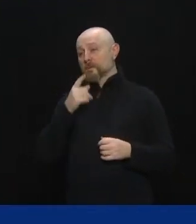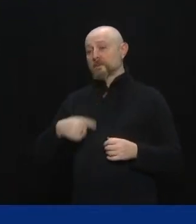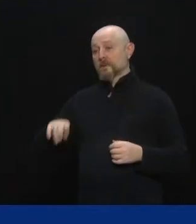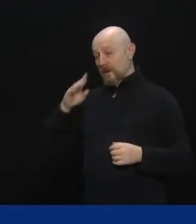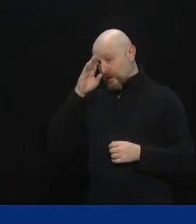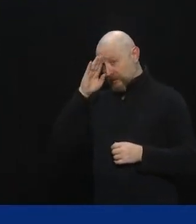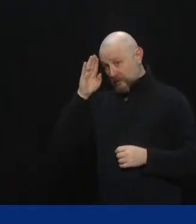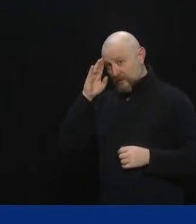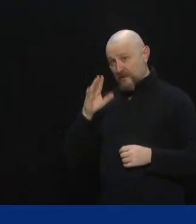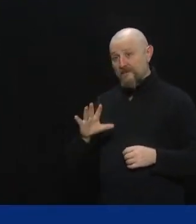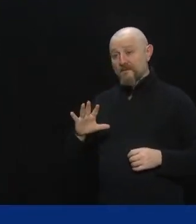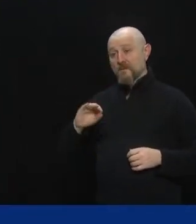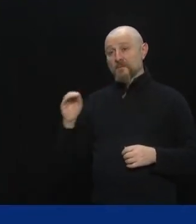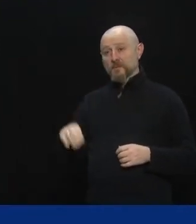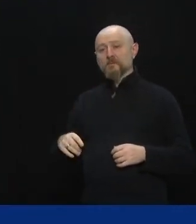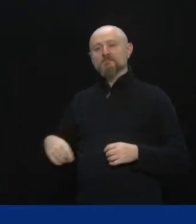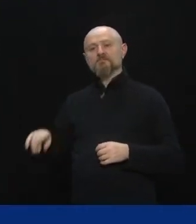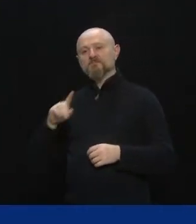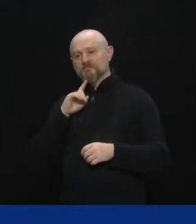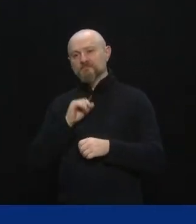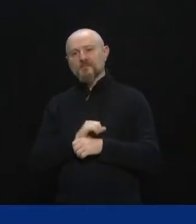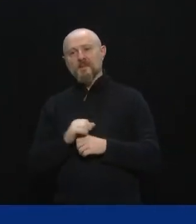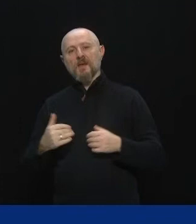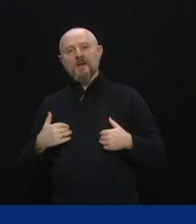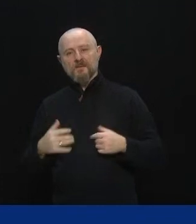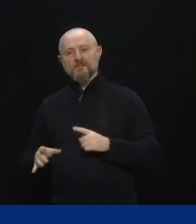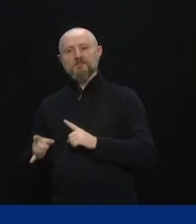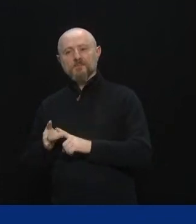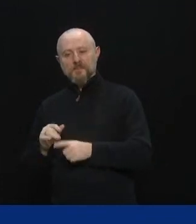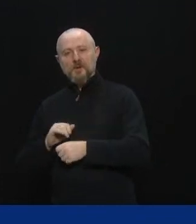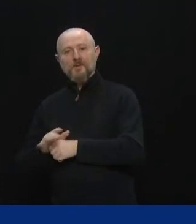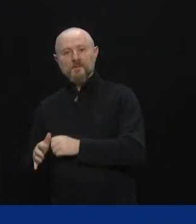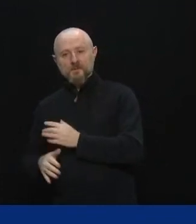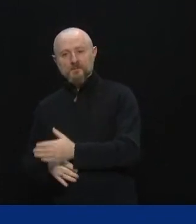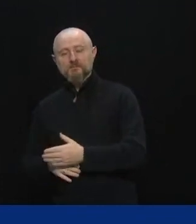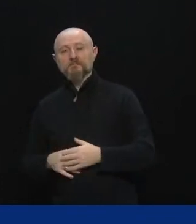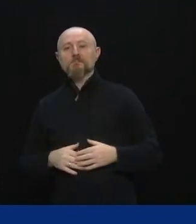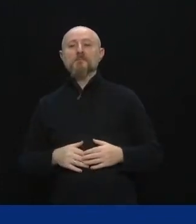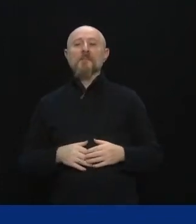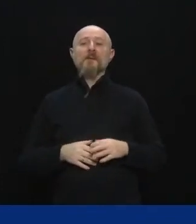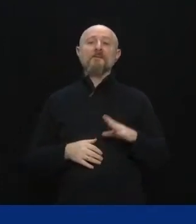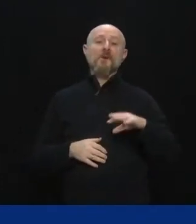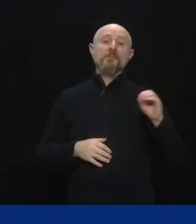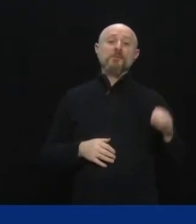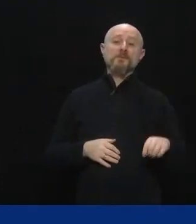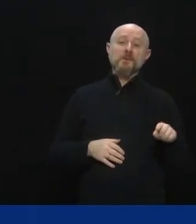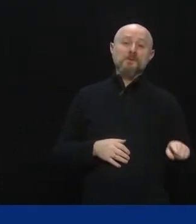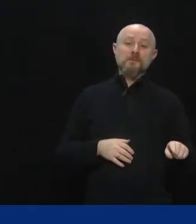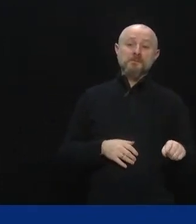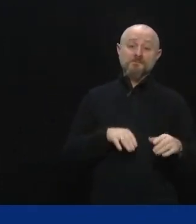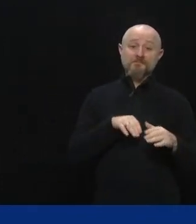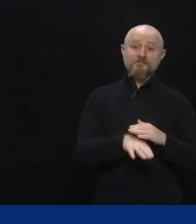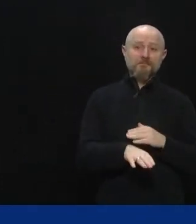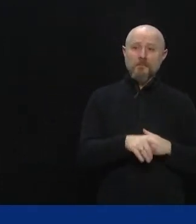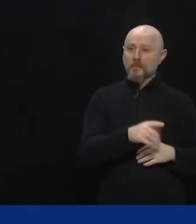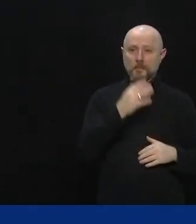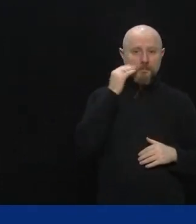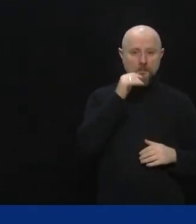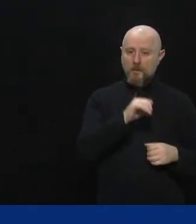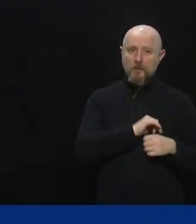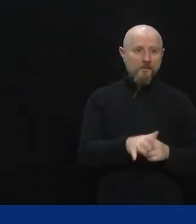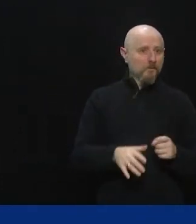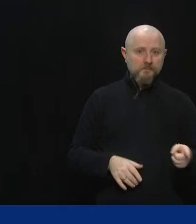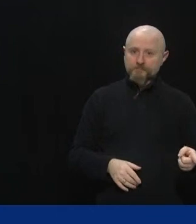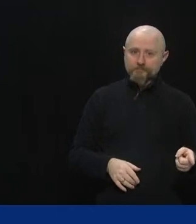are admitted with COVID and 50% admitted for COVID. Of the patients in the hospital,